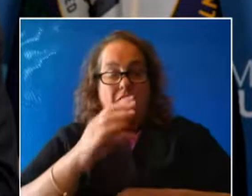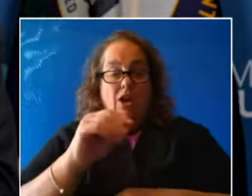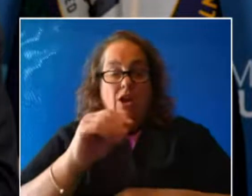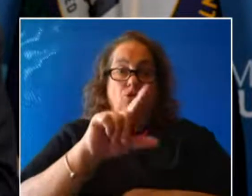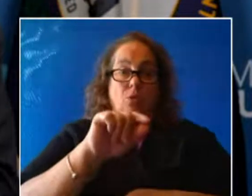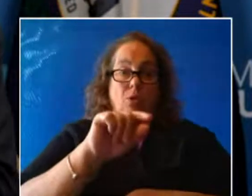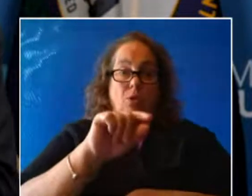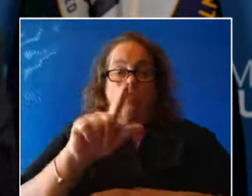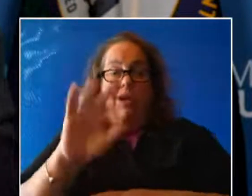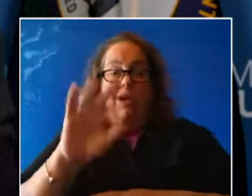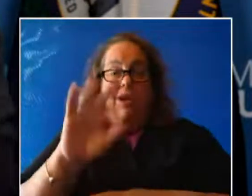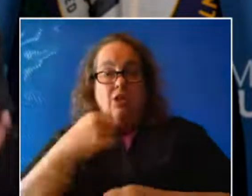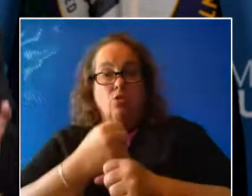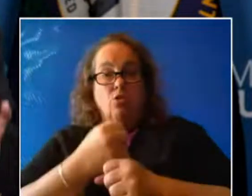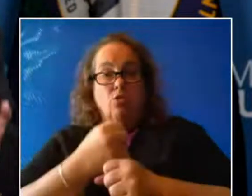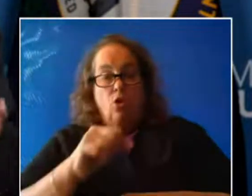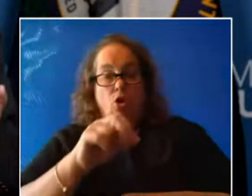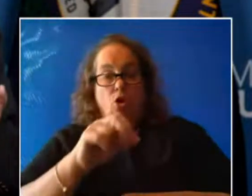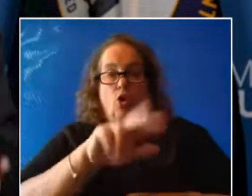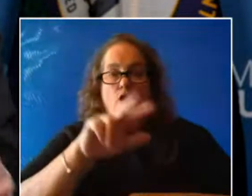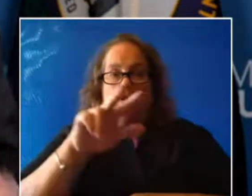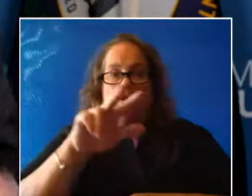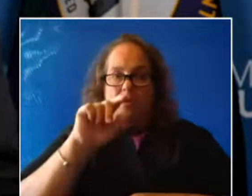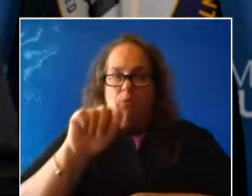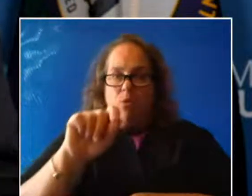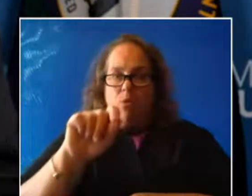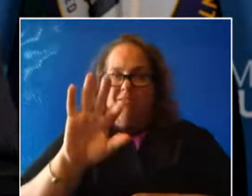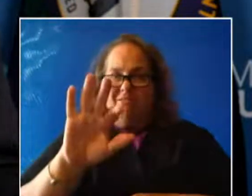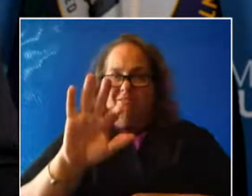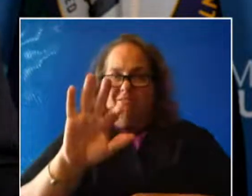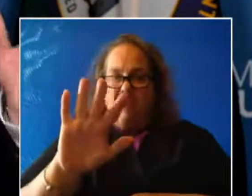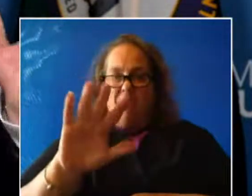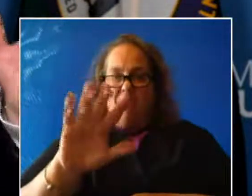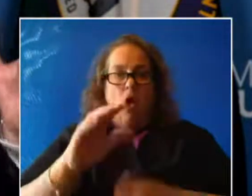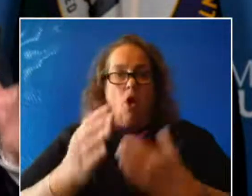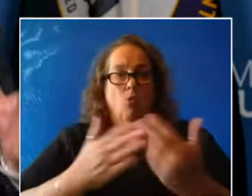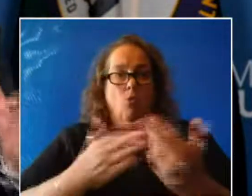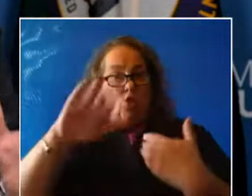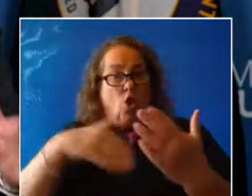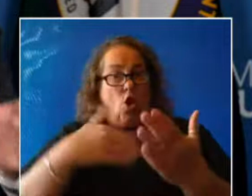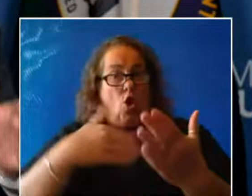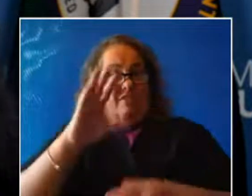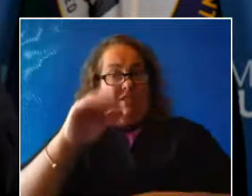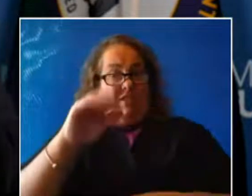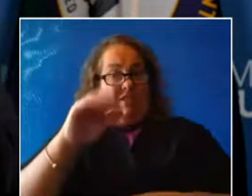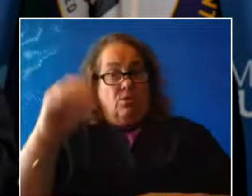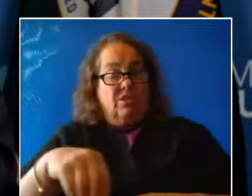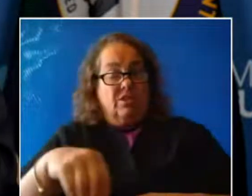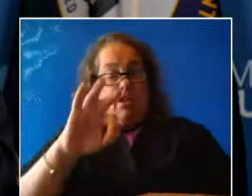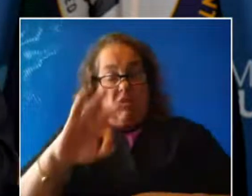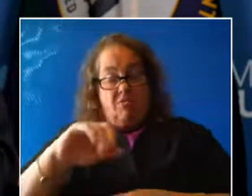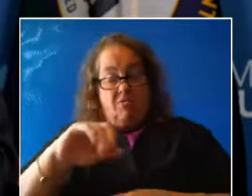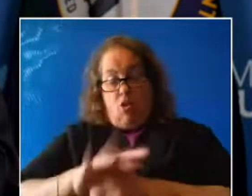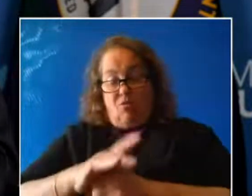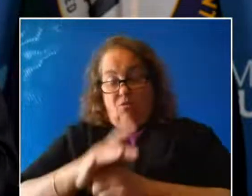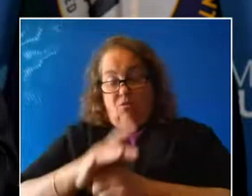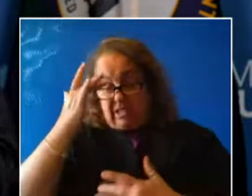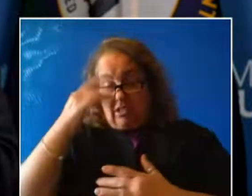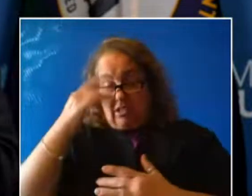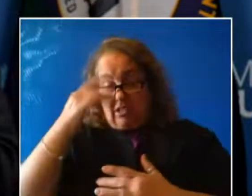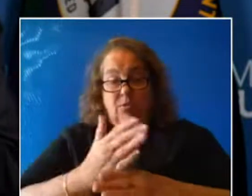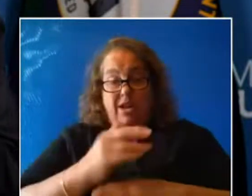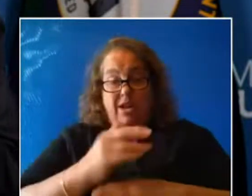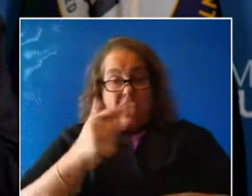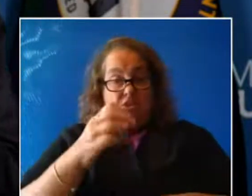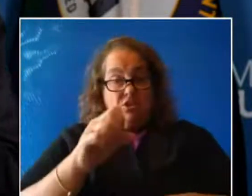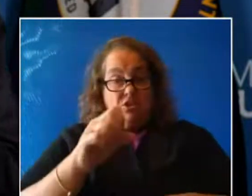So when you look at it, almost 50% of all COVID cases we've had are between ages of 20 and 49. But that's when